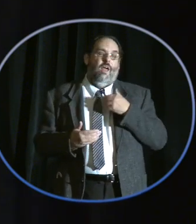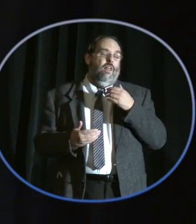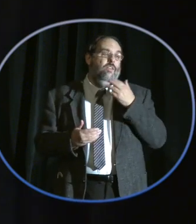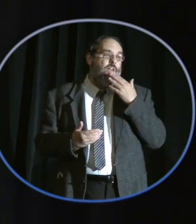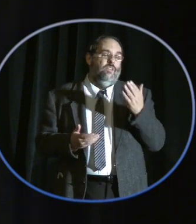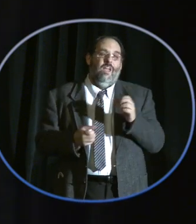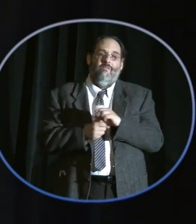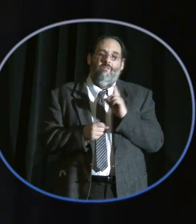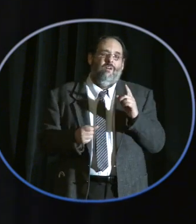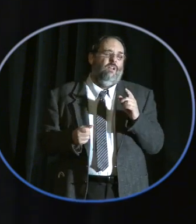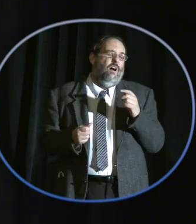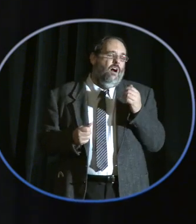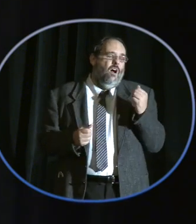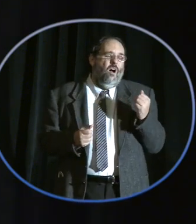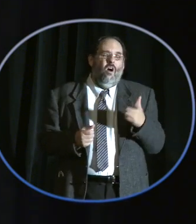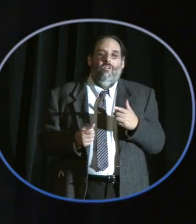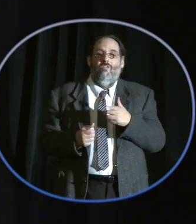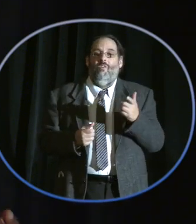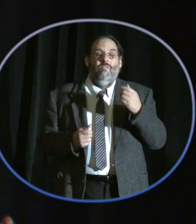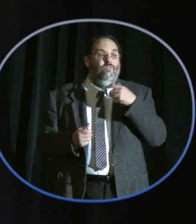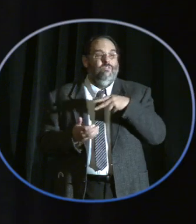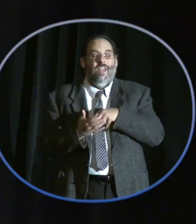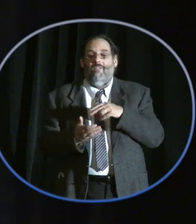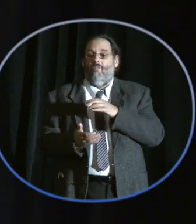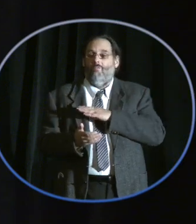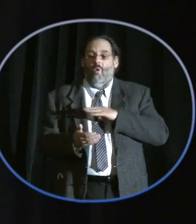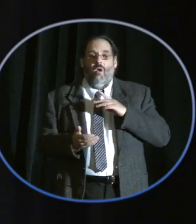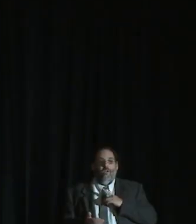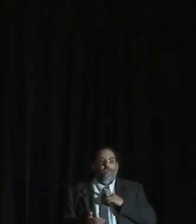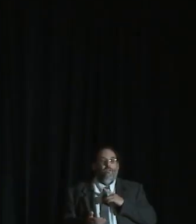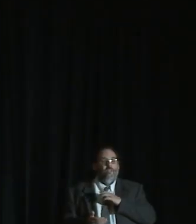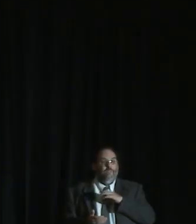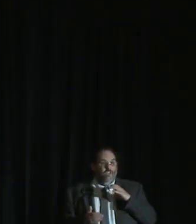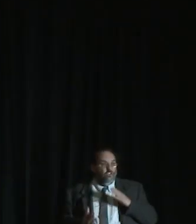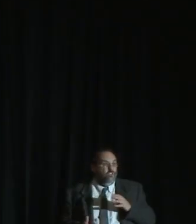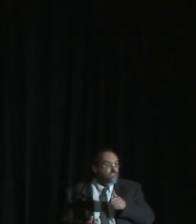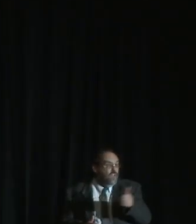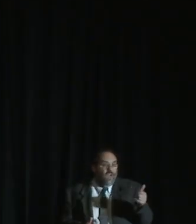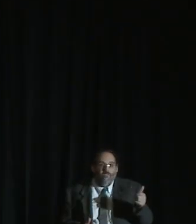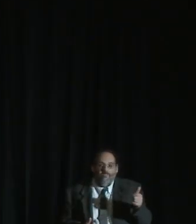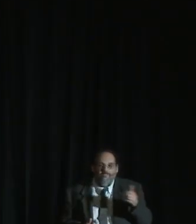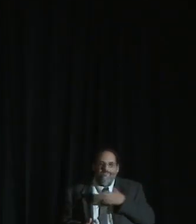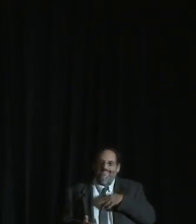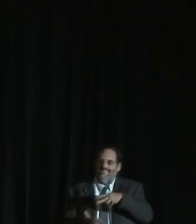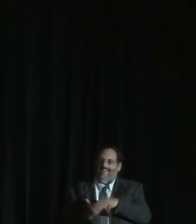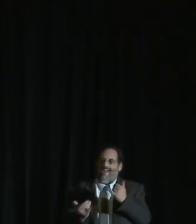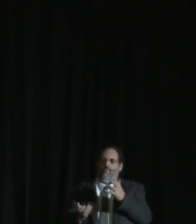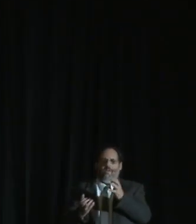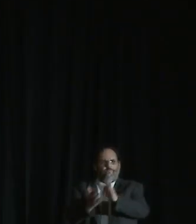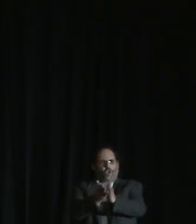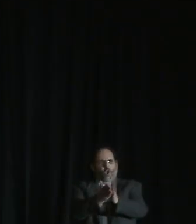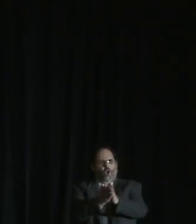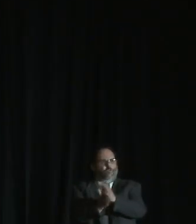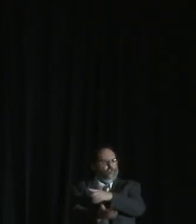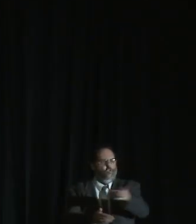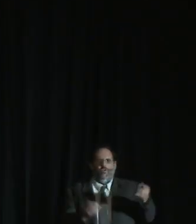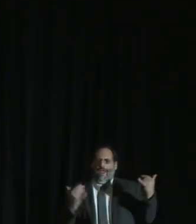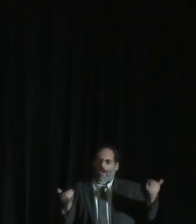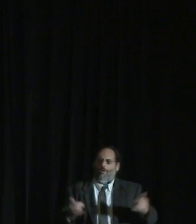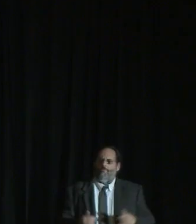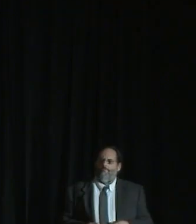everyone that serves on any board of commission, please stand for a second. Please, if you're on the board and the commission, stand. Let's give them all a round of